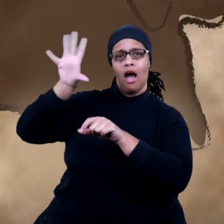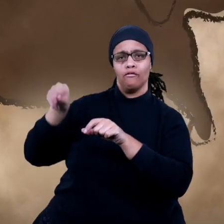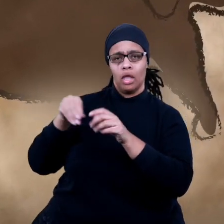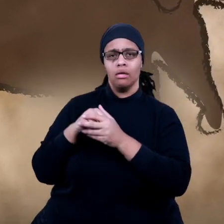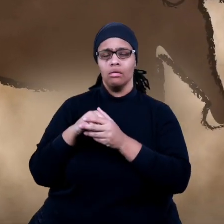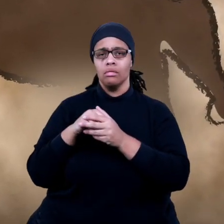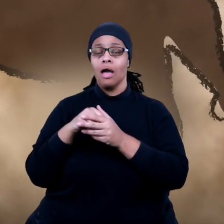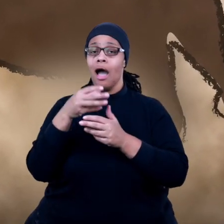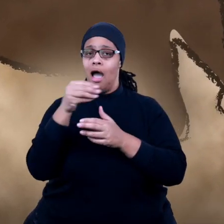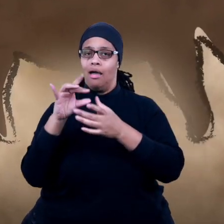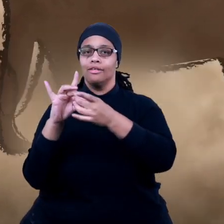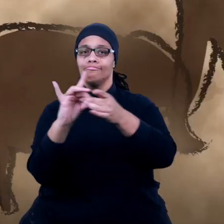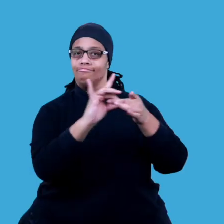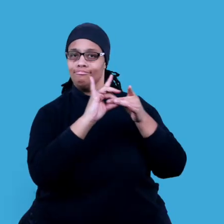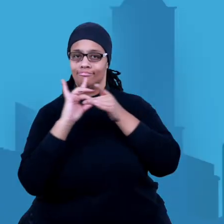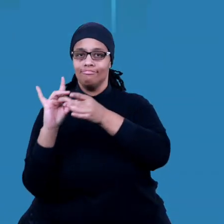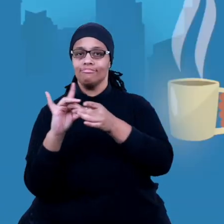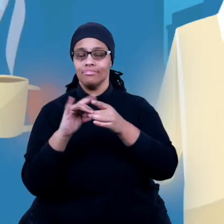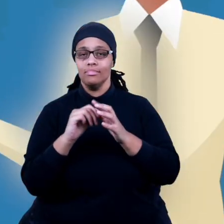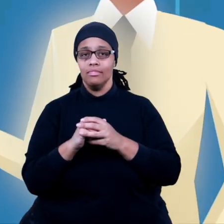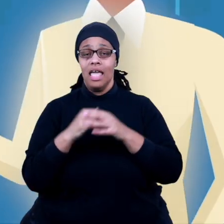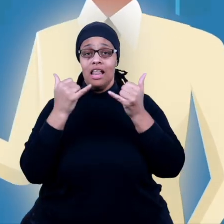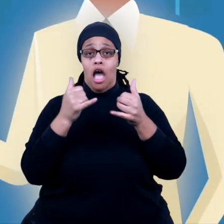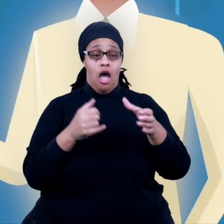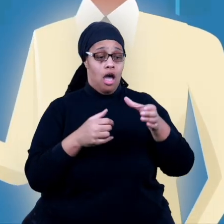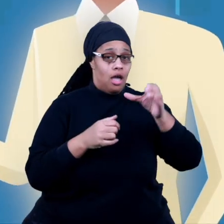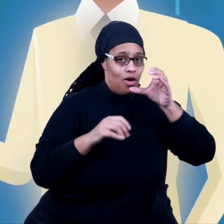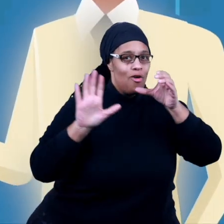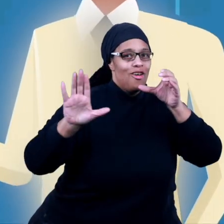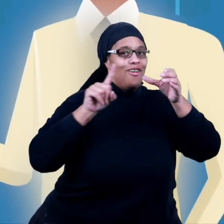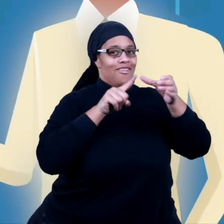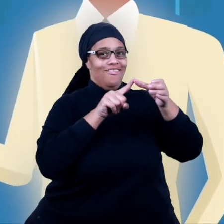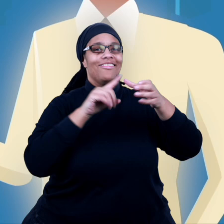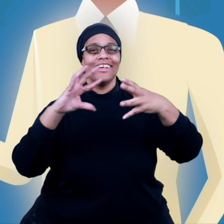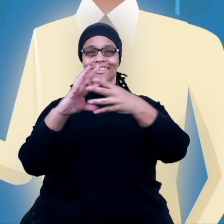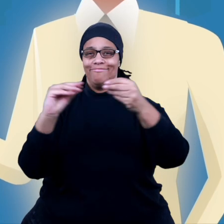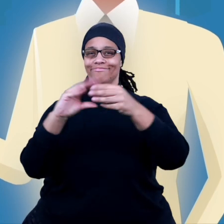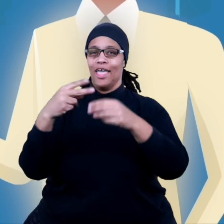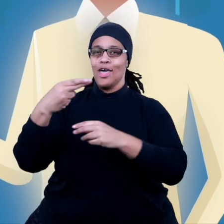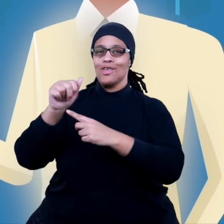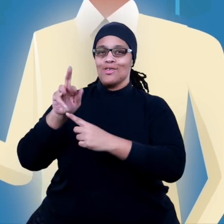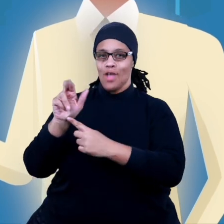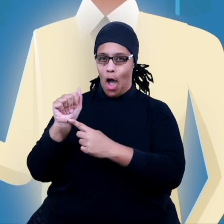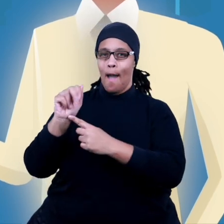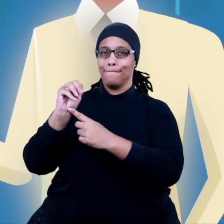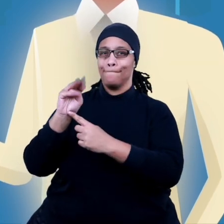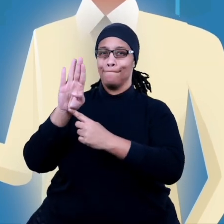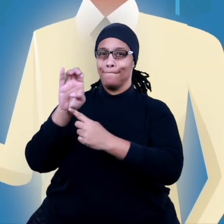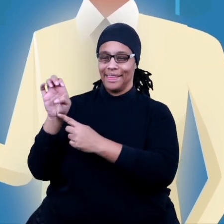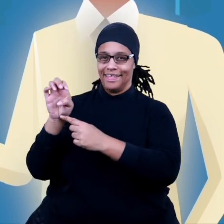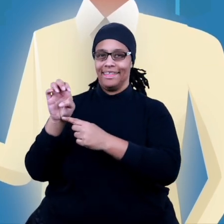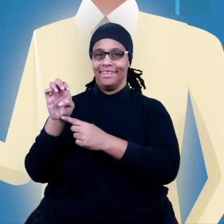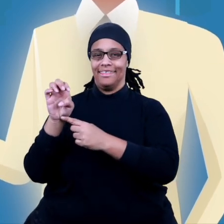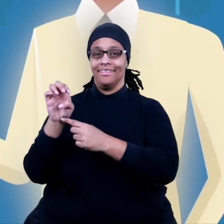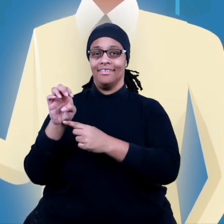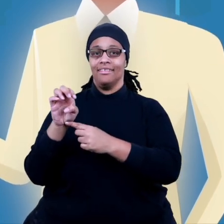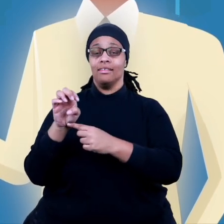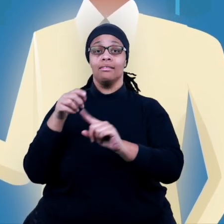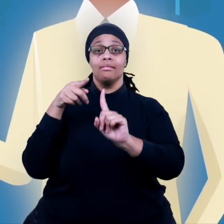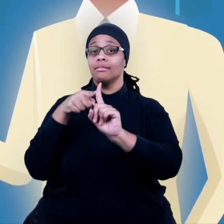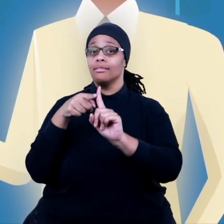ancestors. It is also a sign of unity. Before drinking from the cup, each person says,